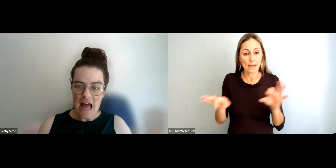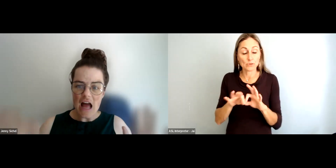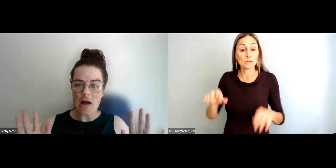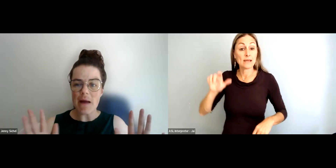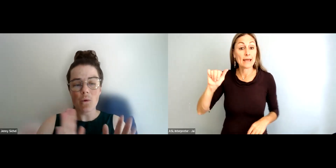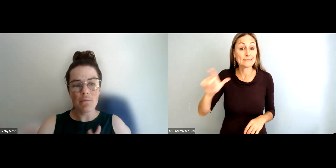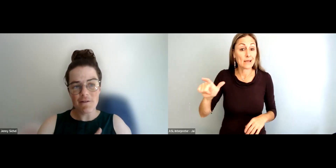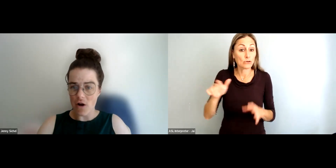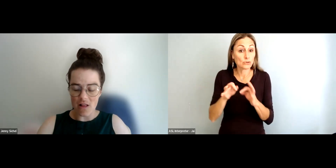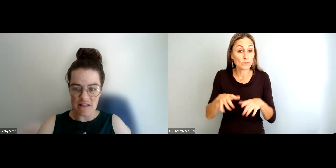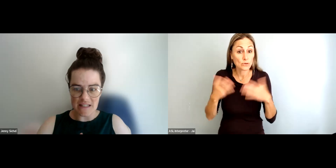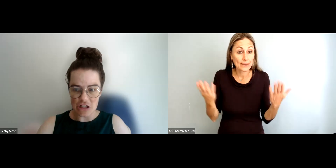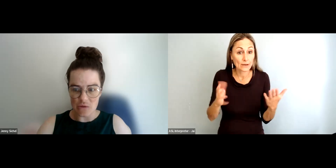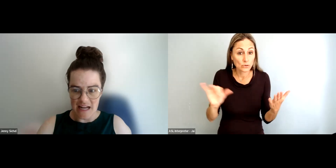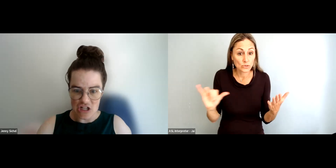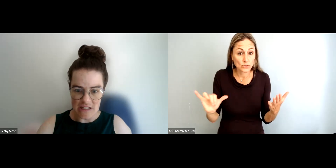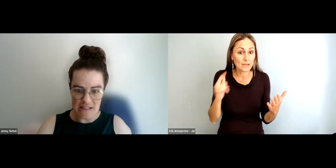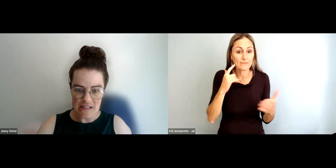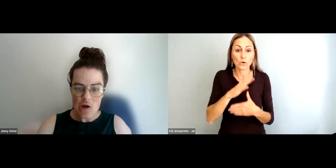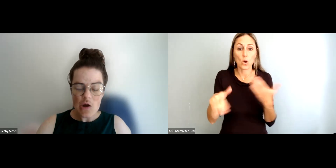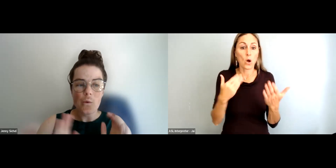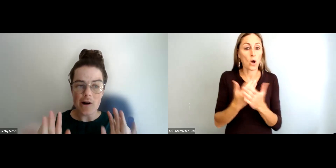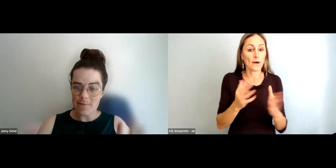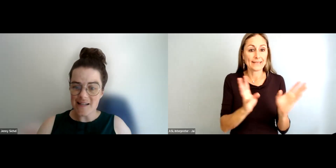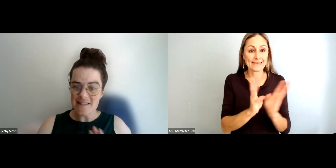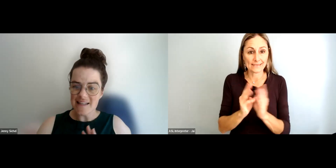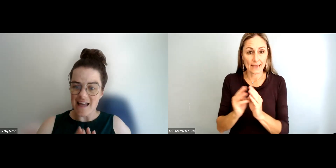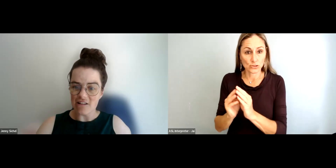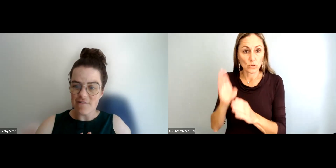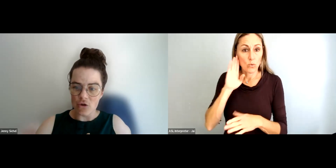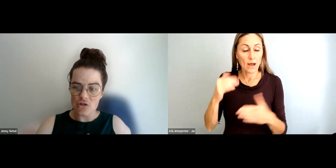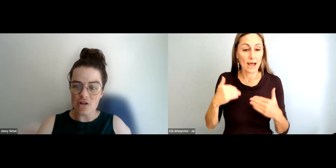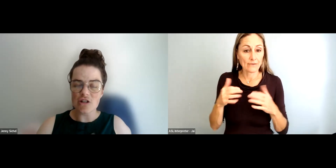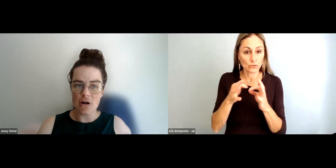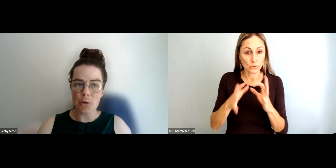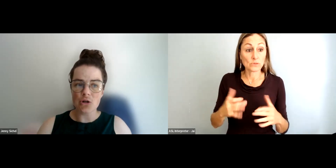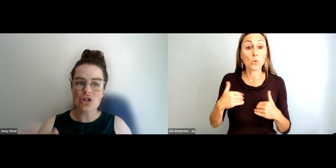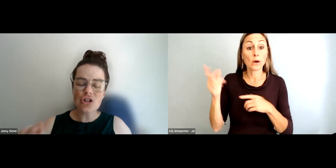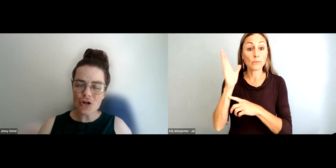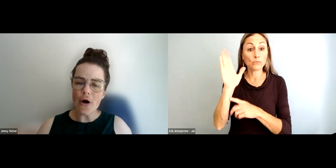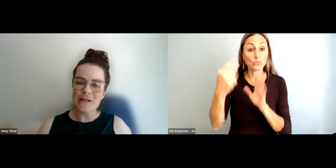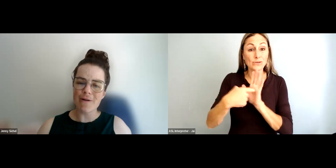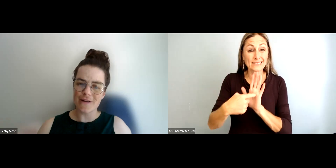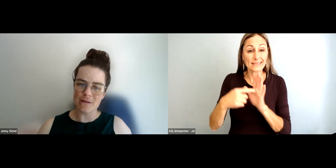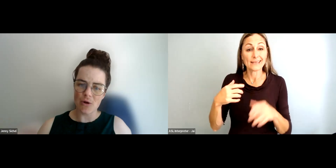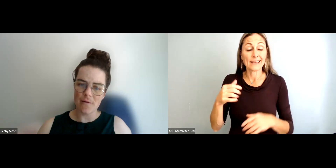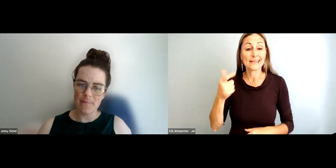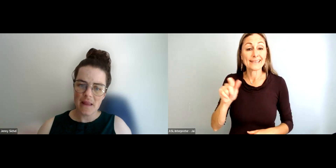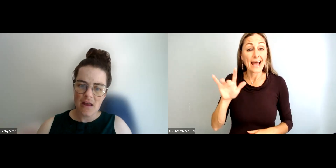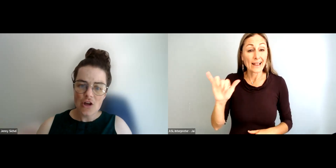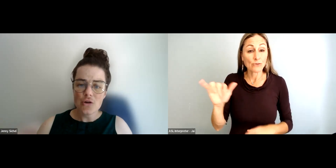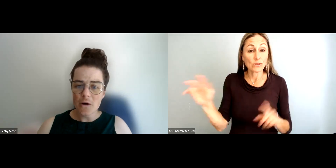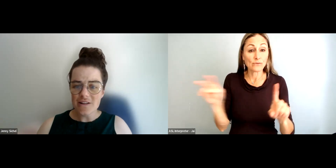today and will be for all of the Institute sessions. We are presenting in gallery view, so the interpreter should always be